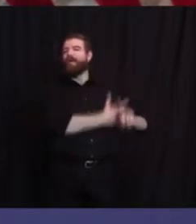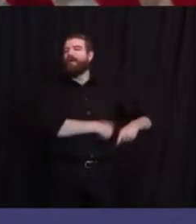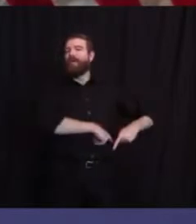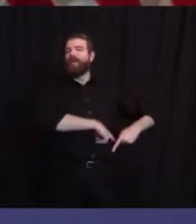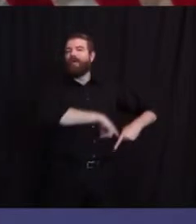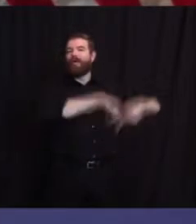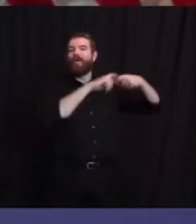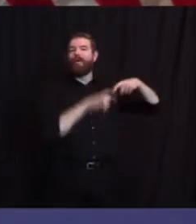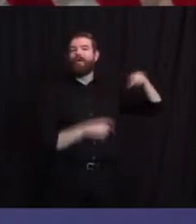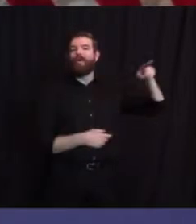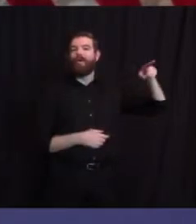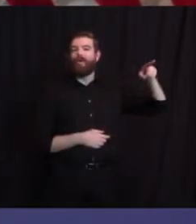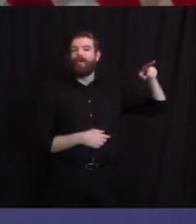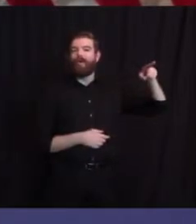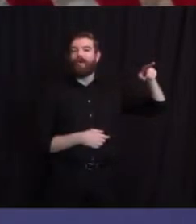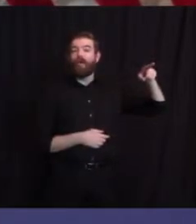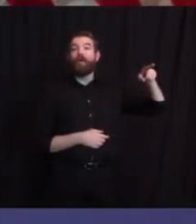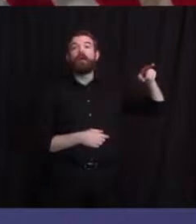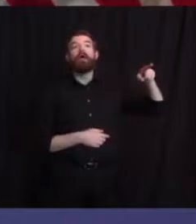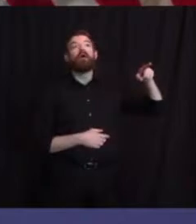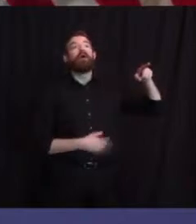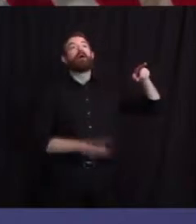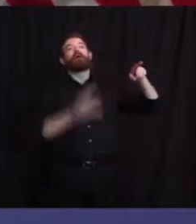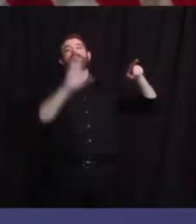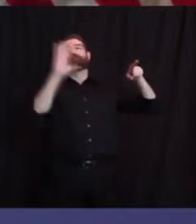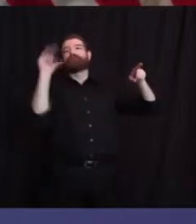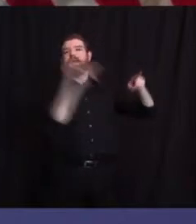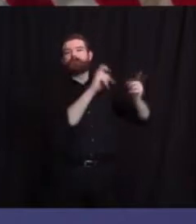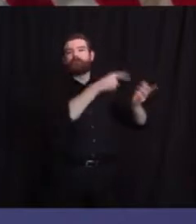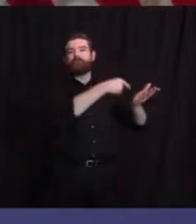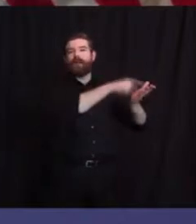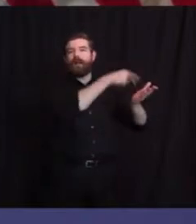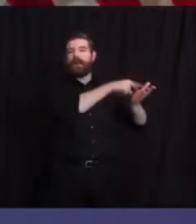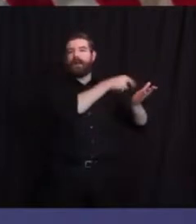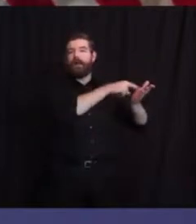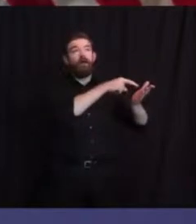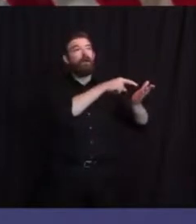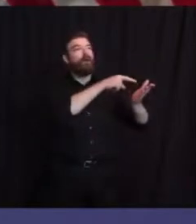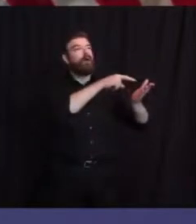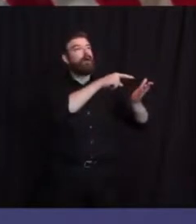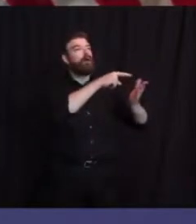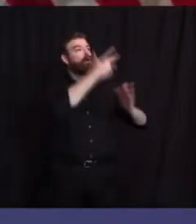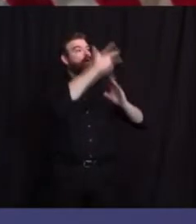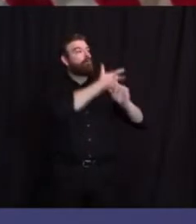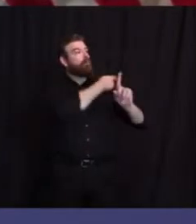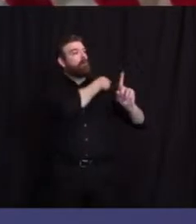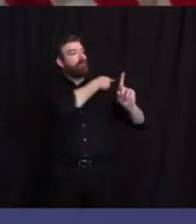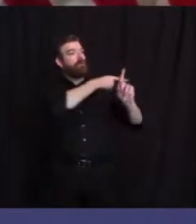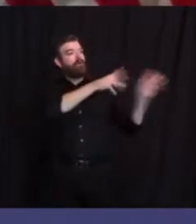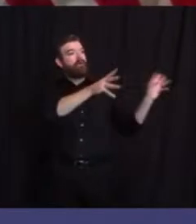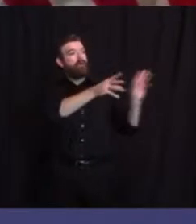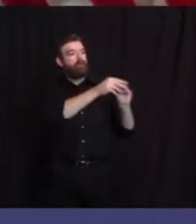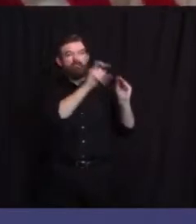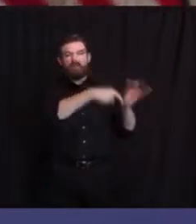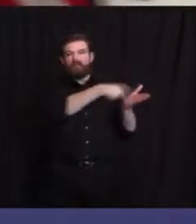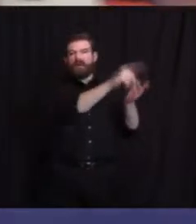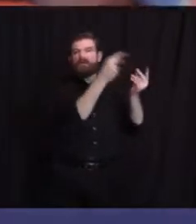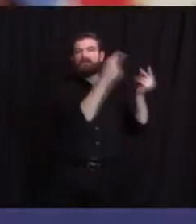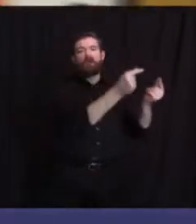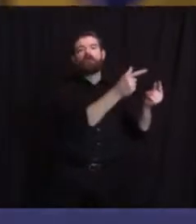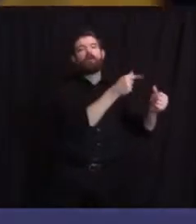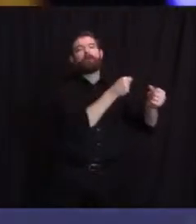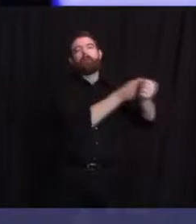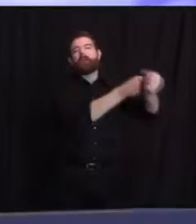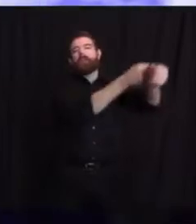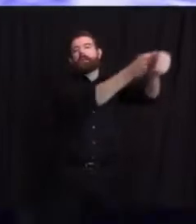it at the back of the mortgage, and it's the same spirit that would define rental. Pat, you were asked the question on use of force. Similar